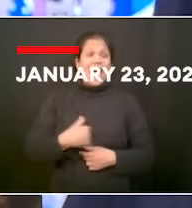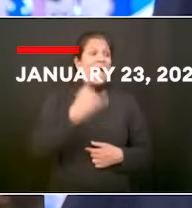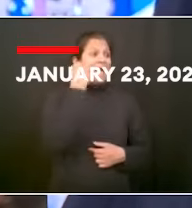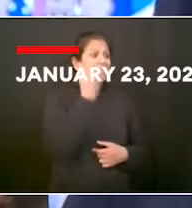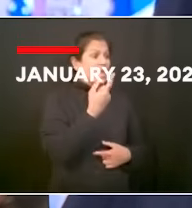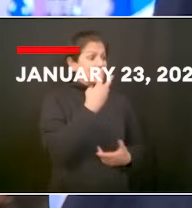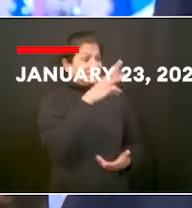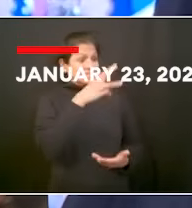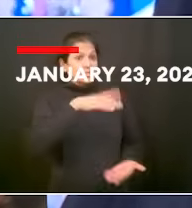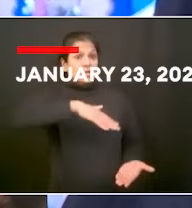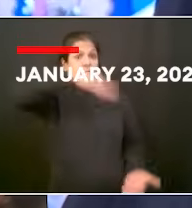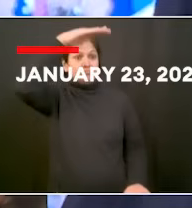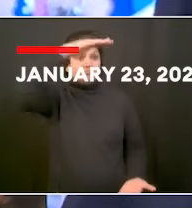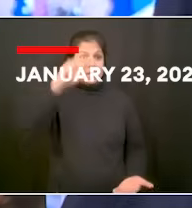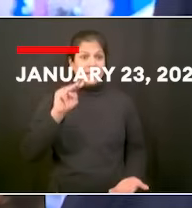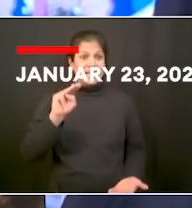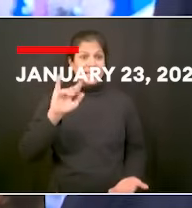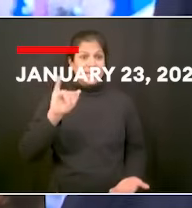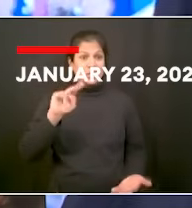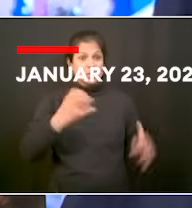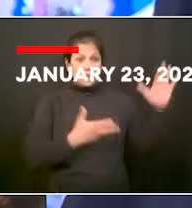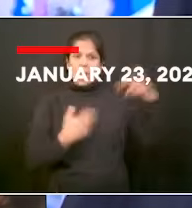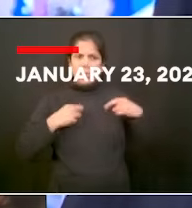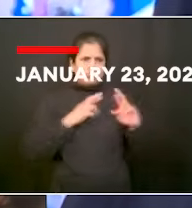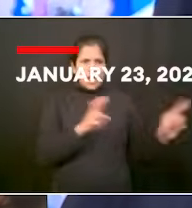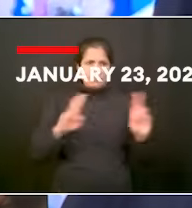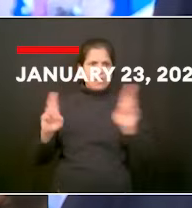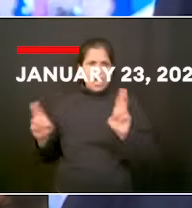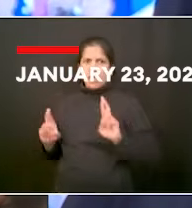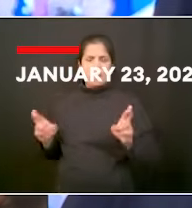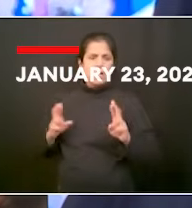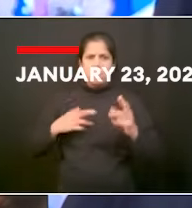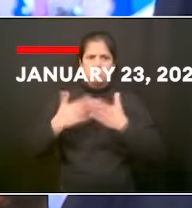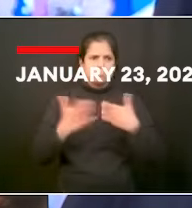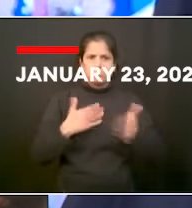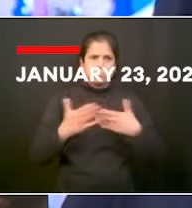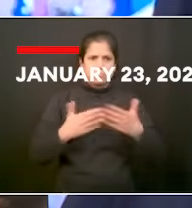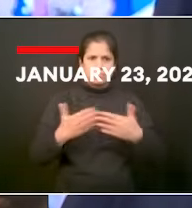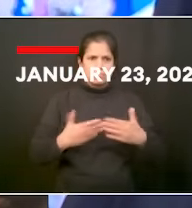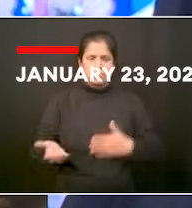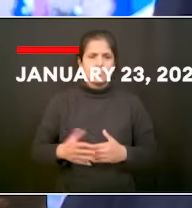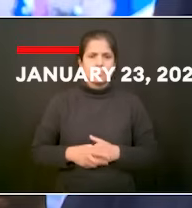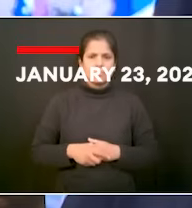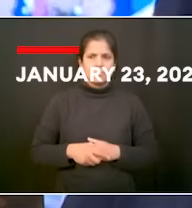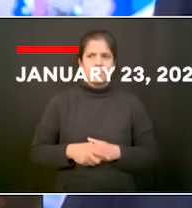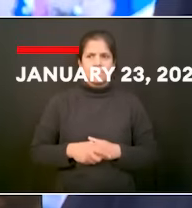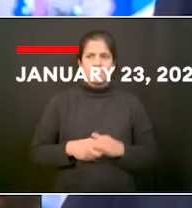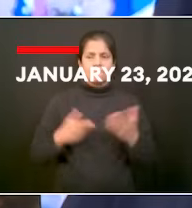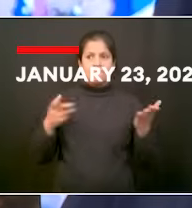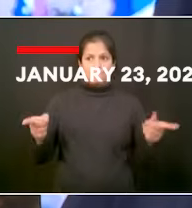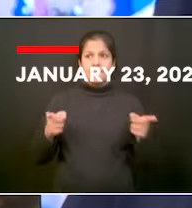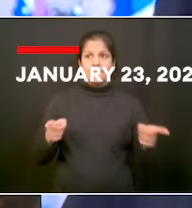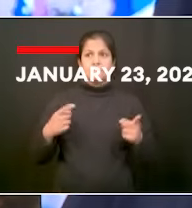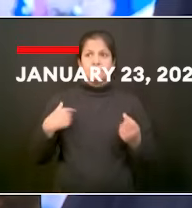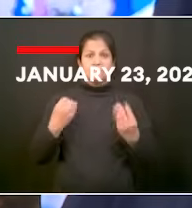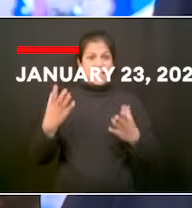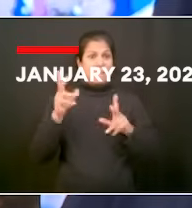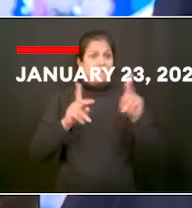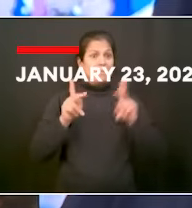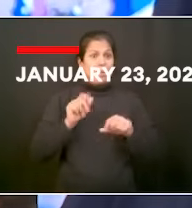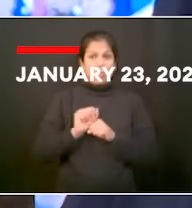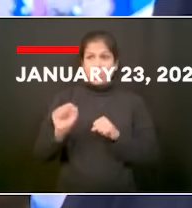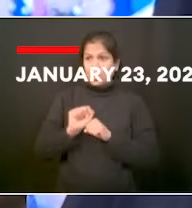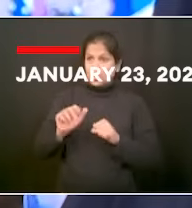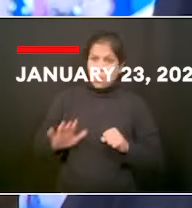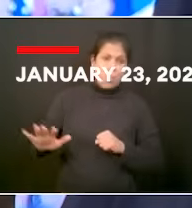men and women who are leading so much of the work across the city, so that no matter how much snow falls, it's a city that's ready. And I think the other part of